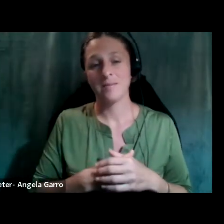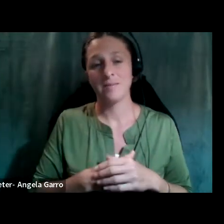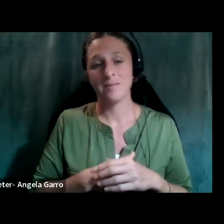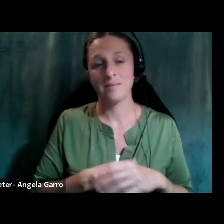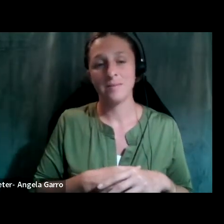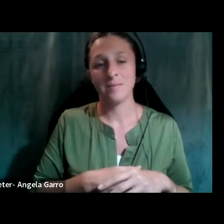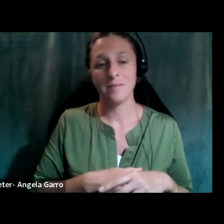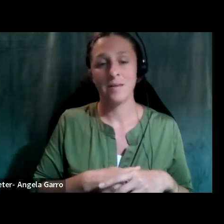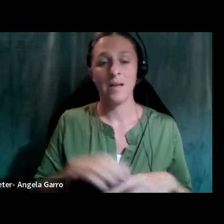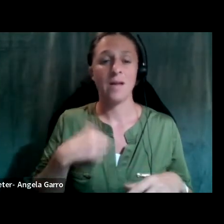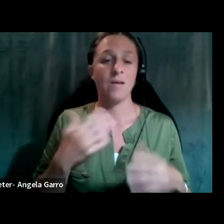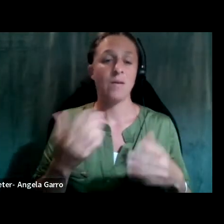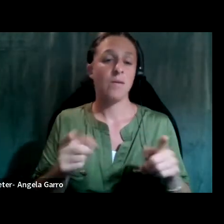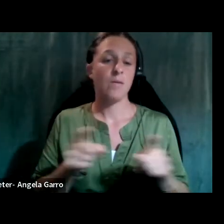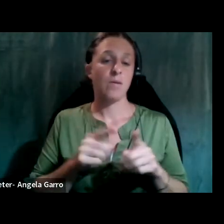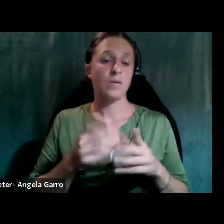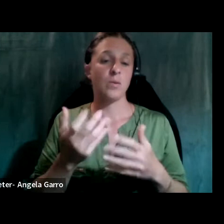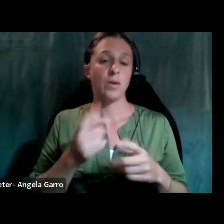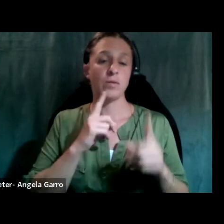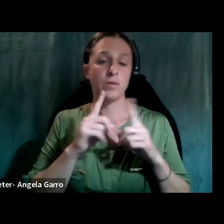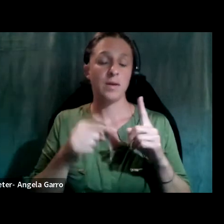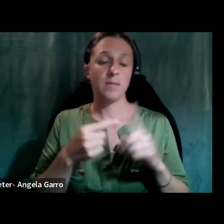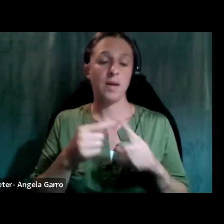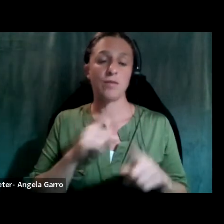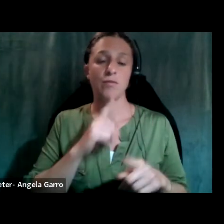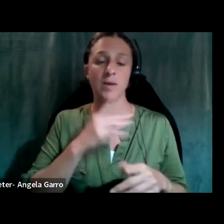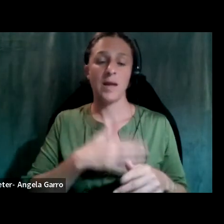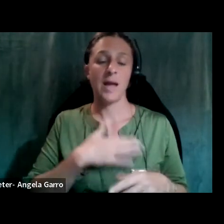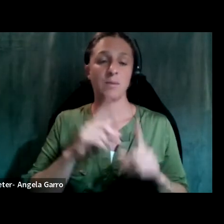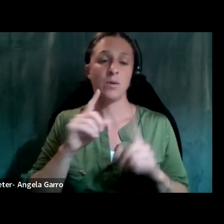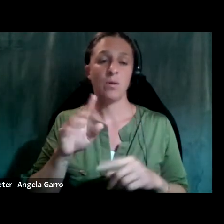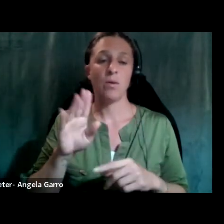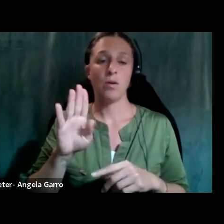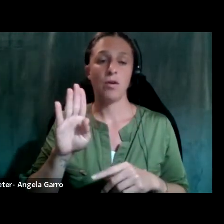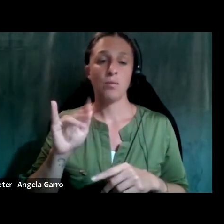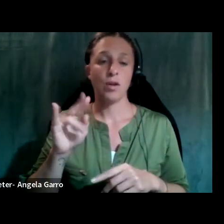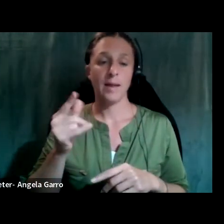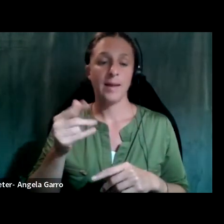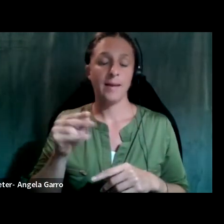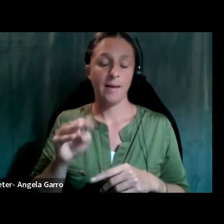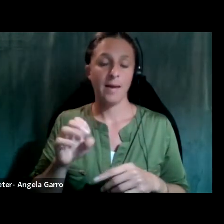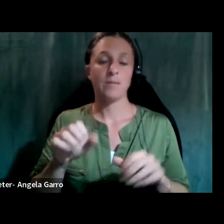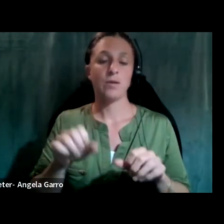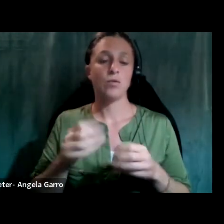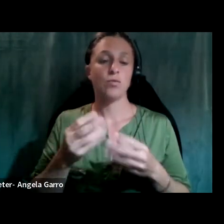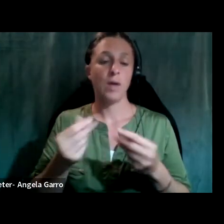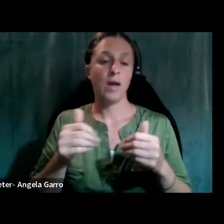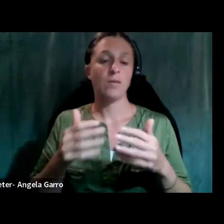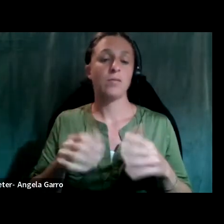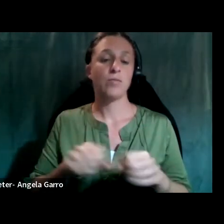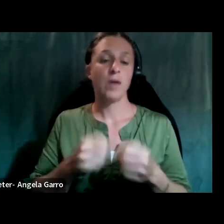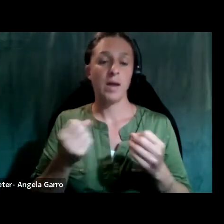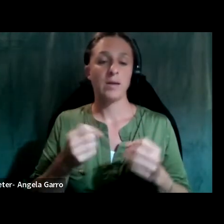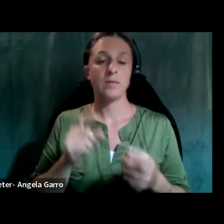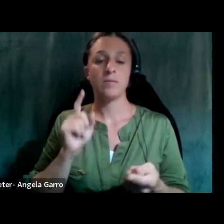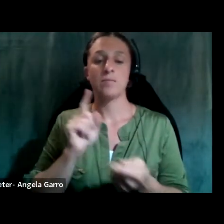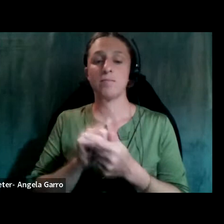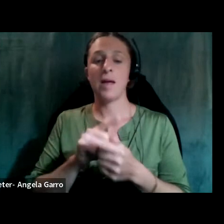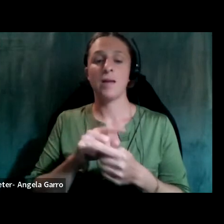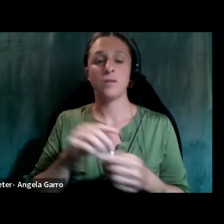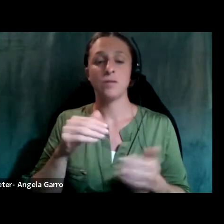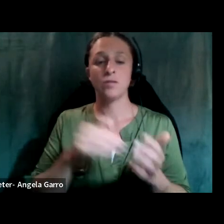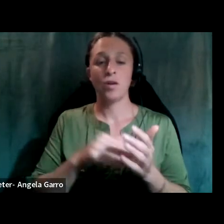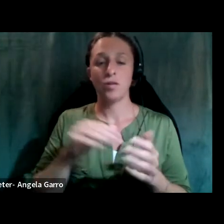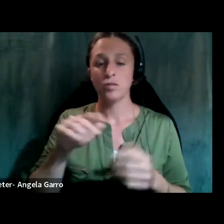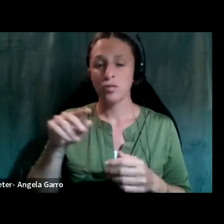I also wanted to talk about, I was really happy to go to Burlingame's groundbreaking and got to meet Dr. Fong for the first time. So hopefully in